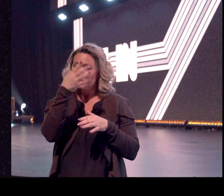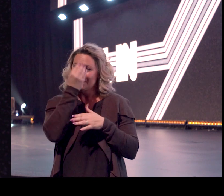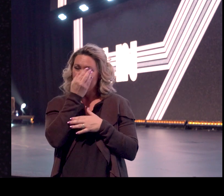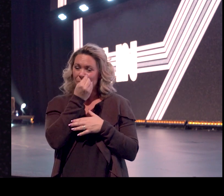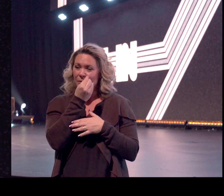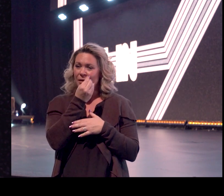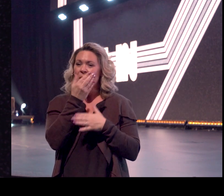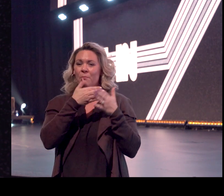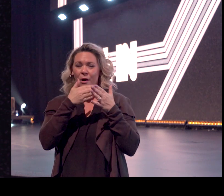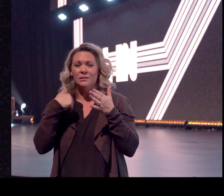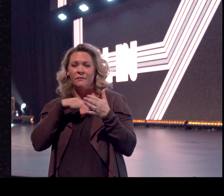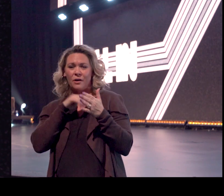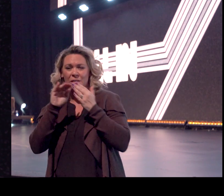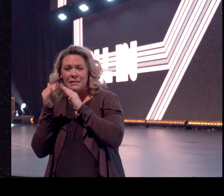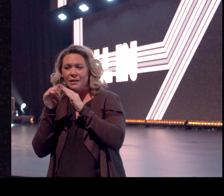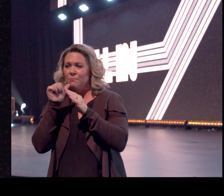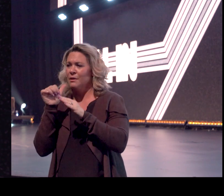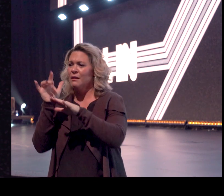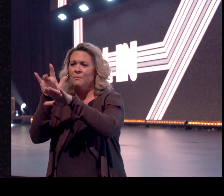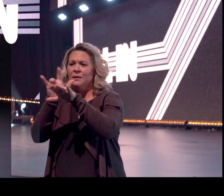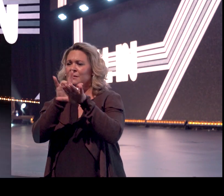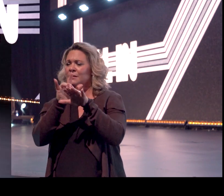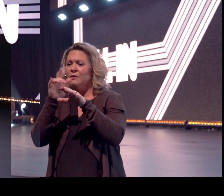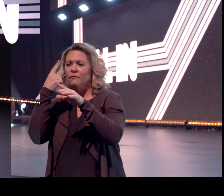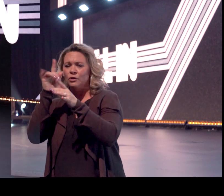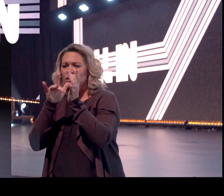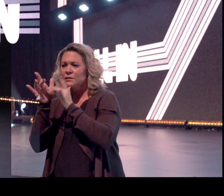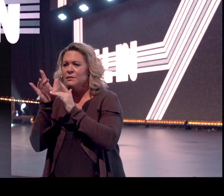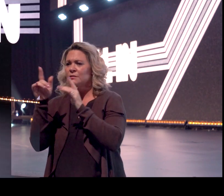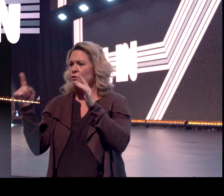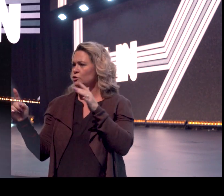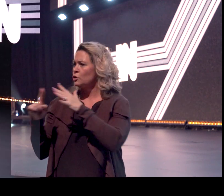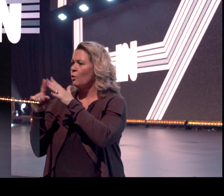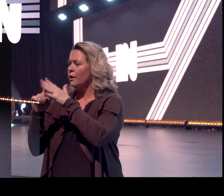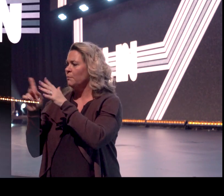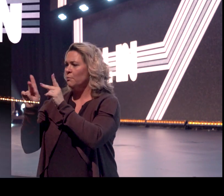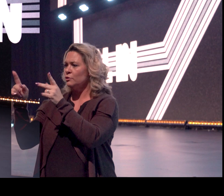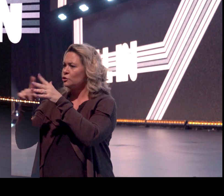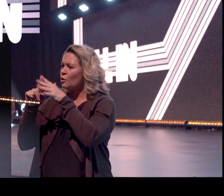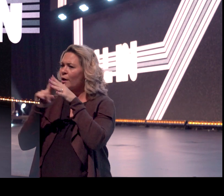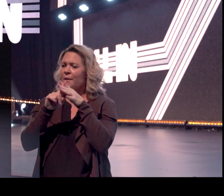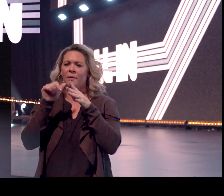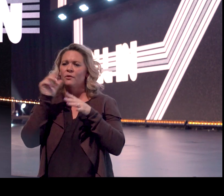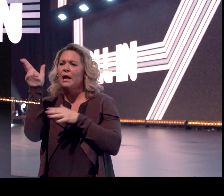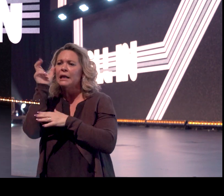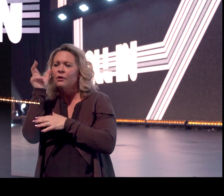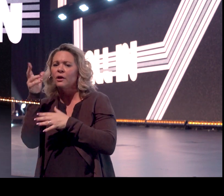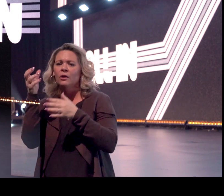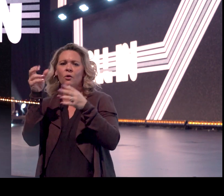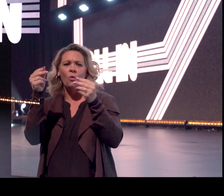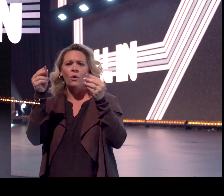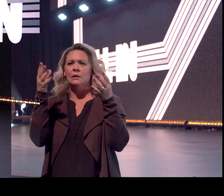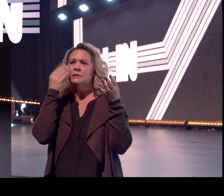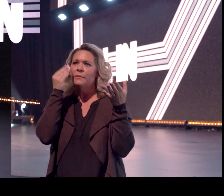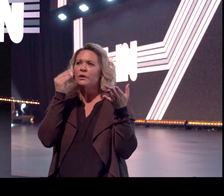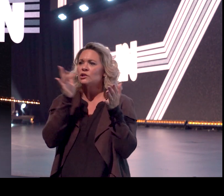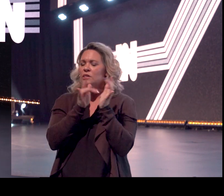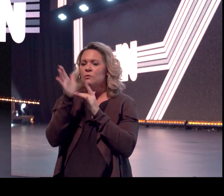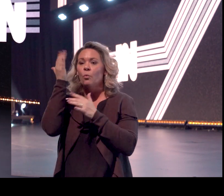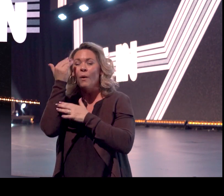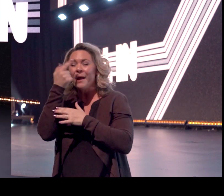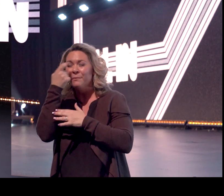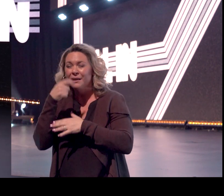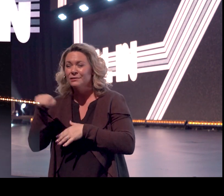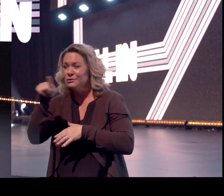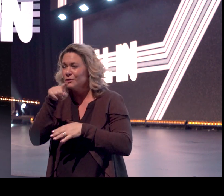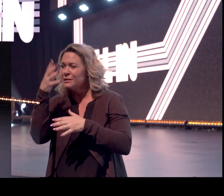asleep and apathetic. There's parts of our city that are not being reached. There's people that are showing up to one of our campuses. They're not hearing or experiencing